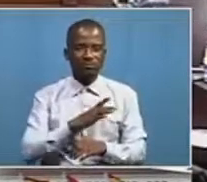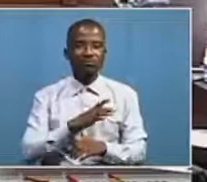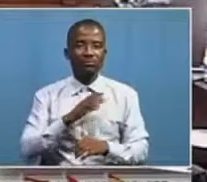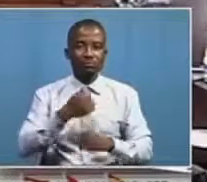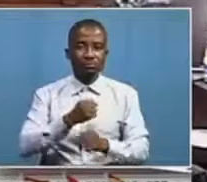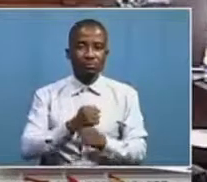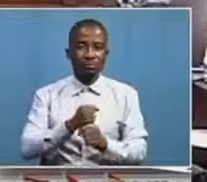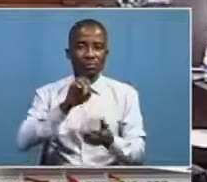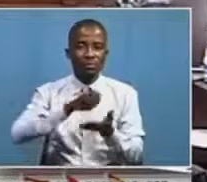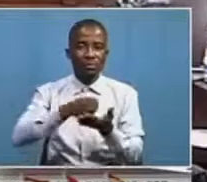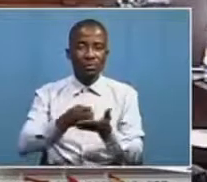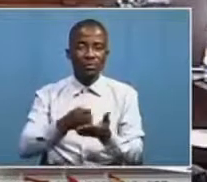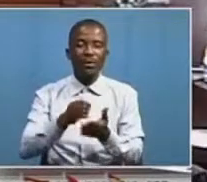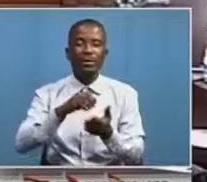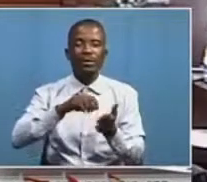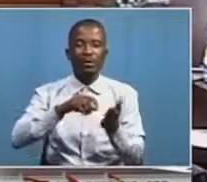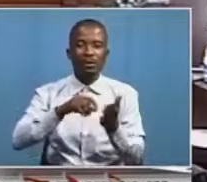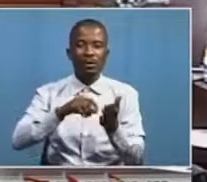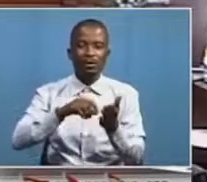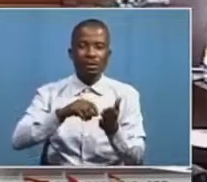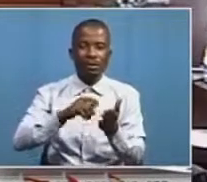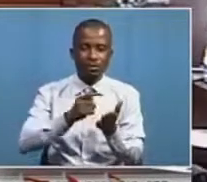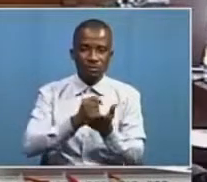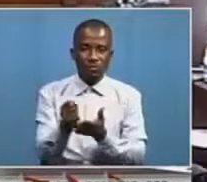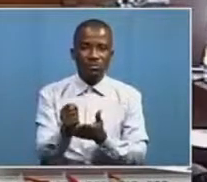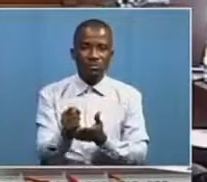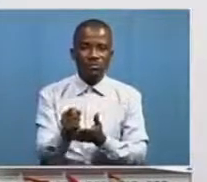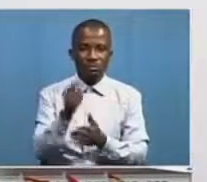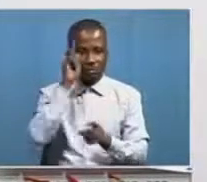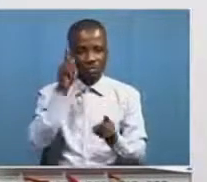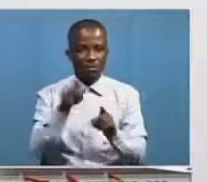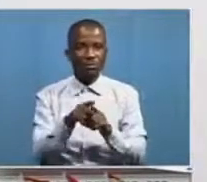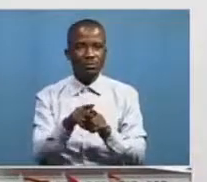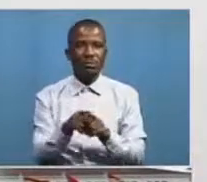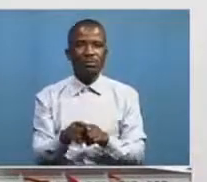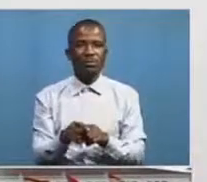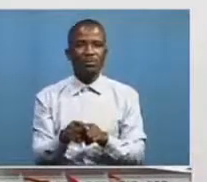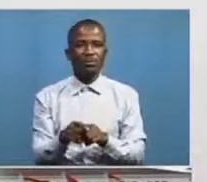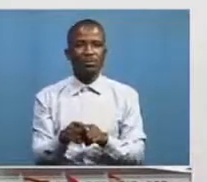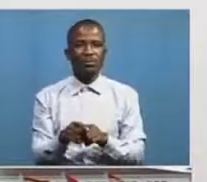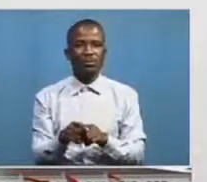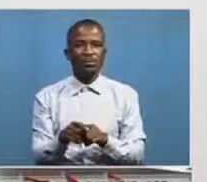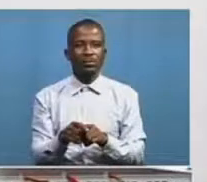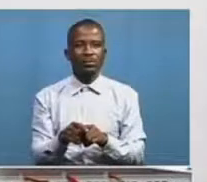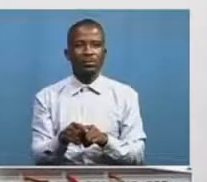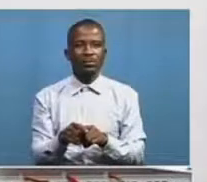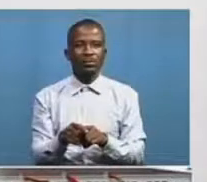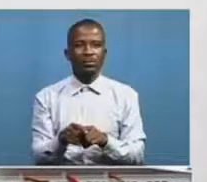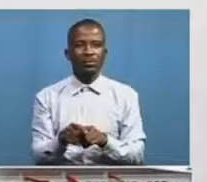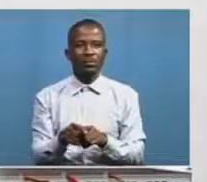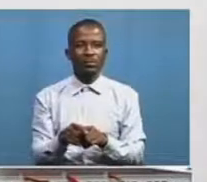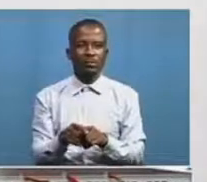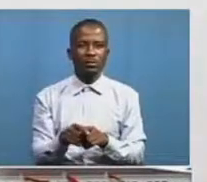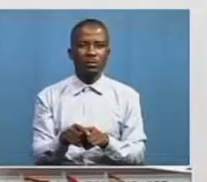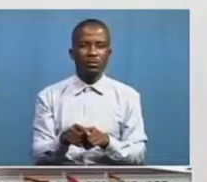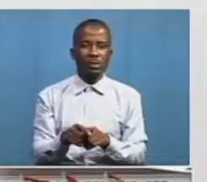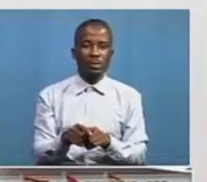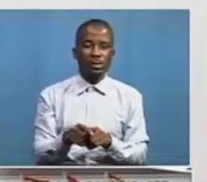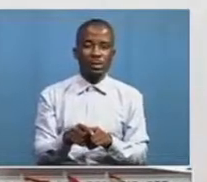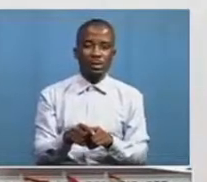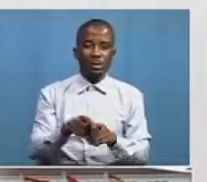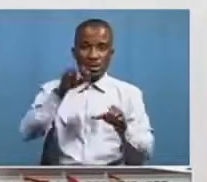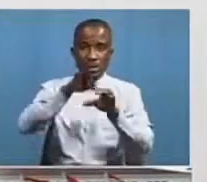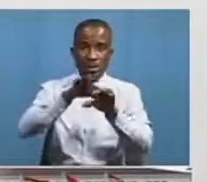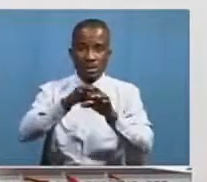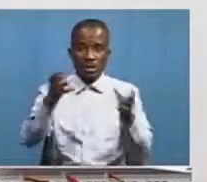evidential burden he assumed. Cases on election petitions in Africa and other common